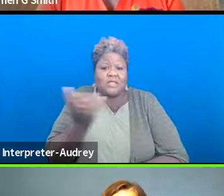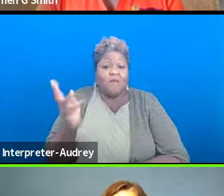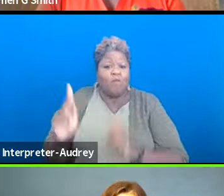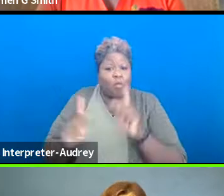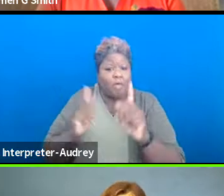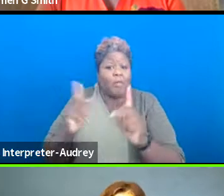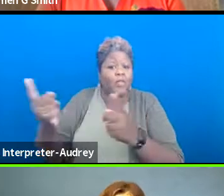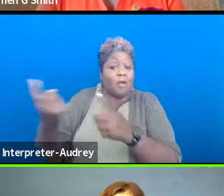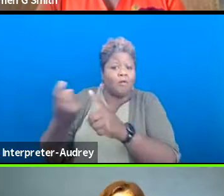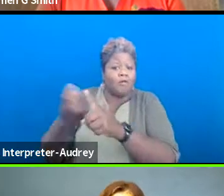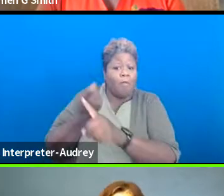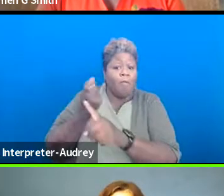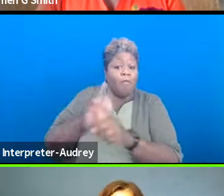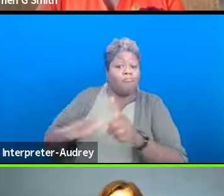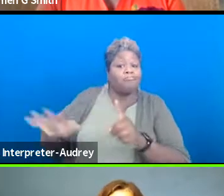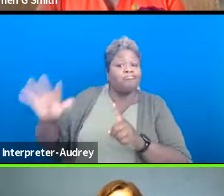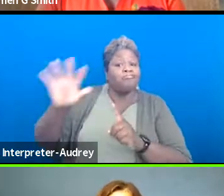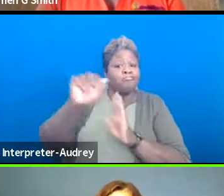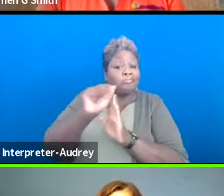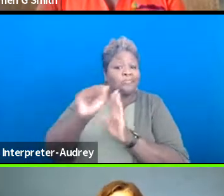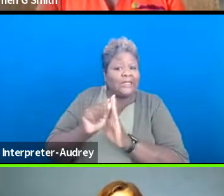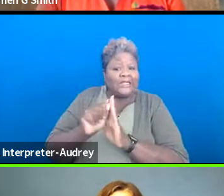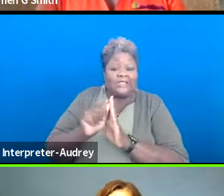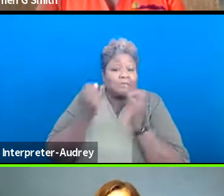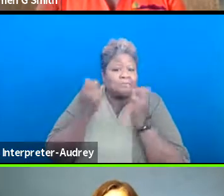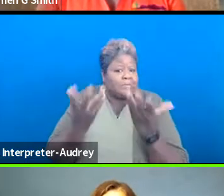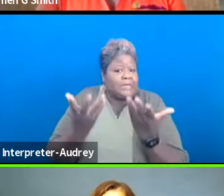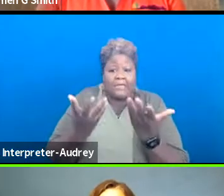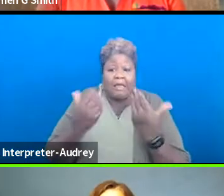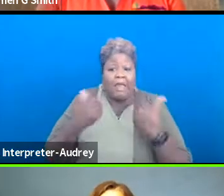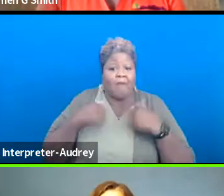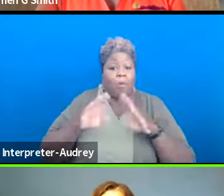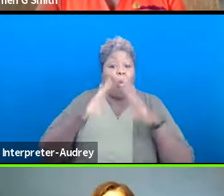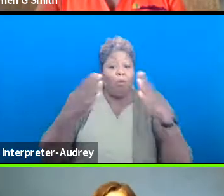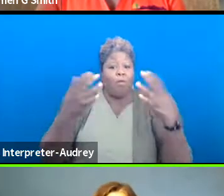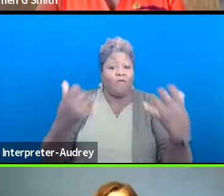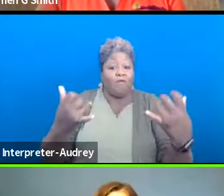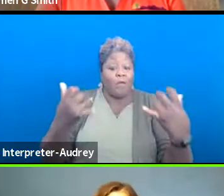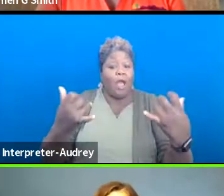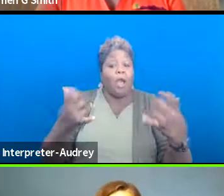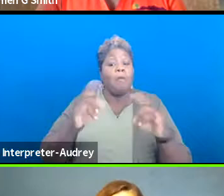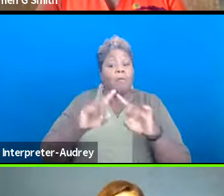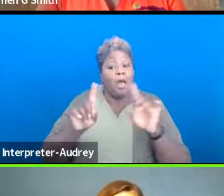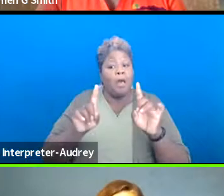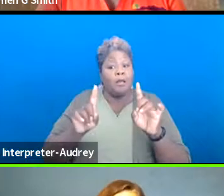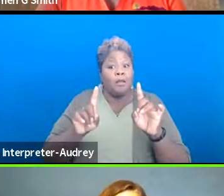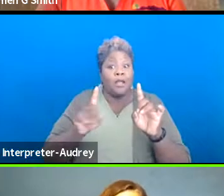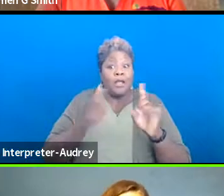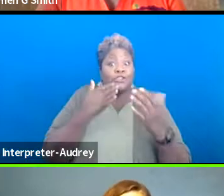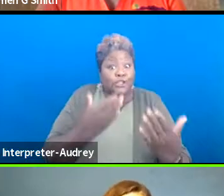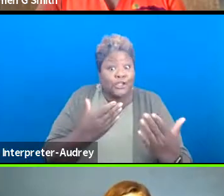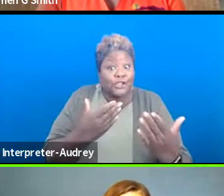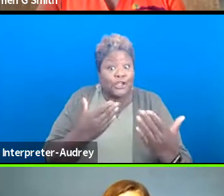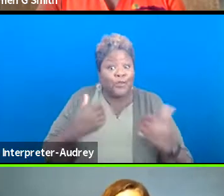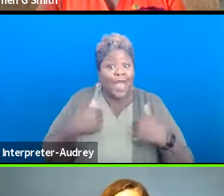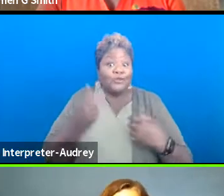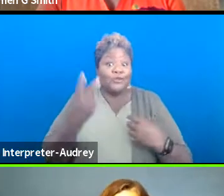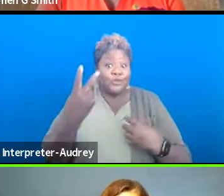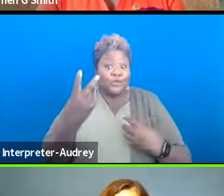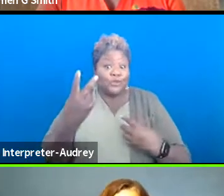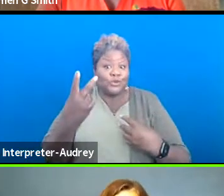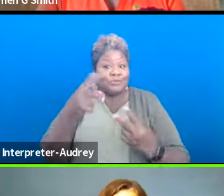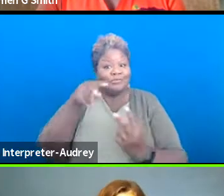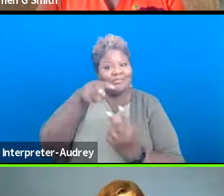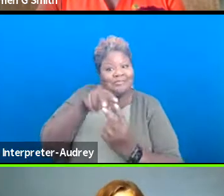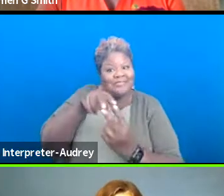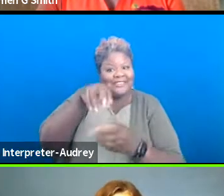that are coming from out of state because there are not many testing centers that are open. But it's good that we have at least 2 sites in the